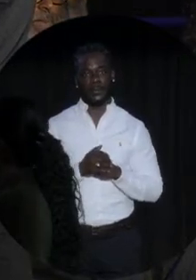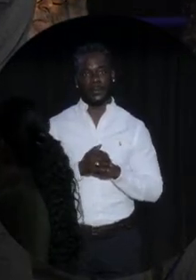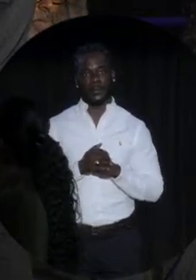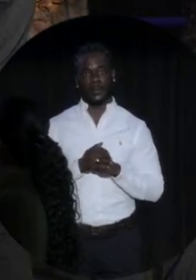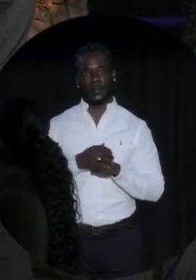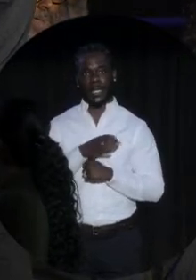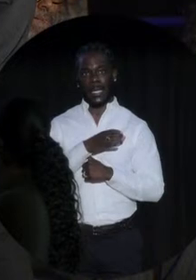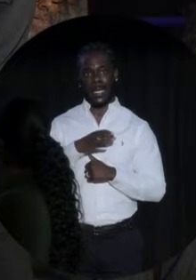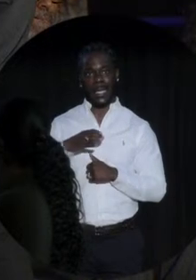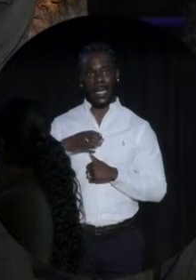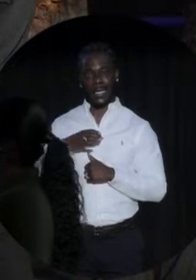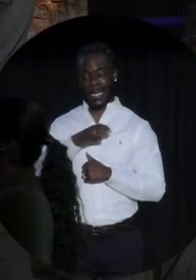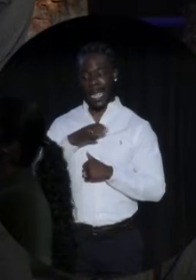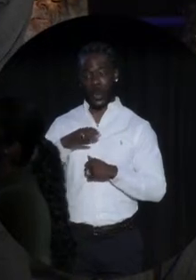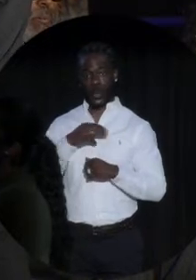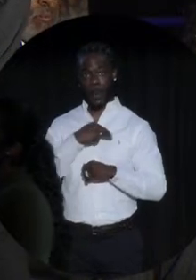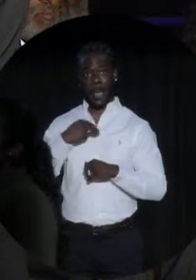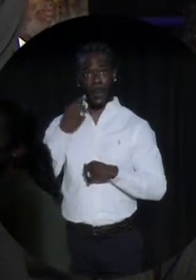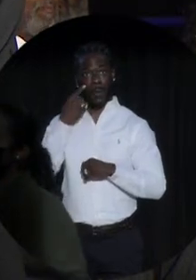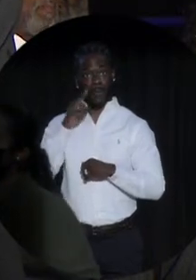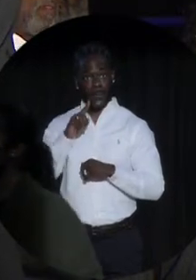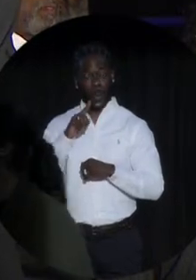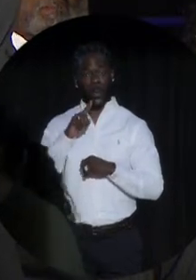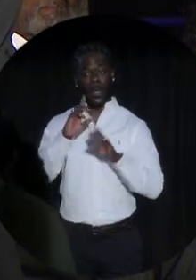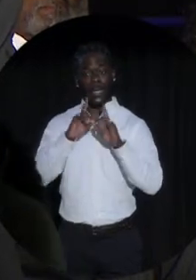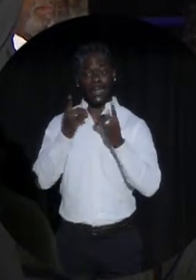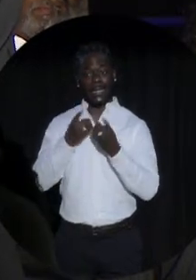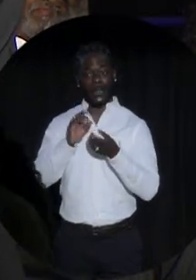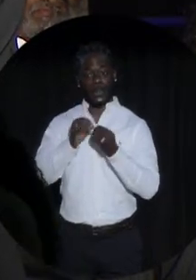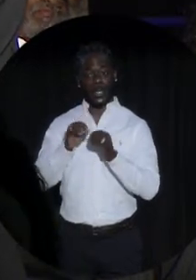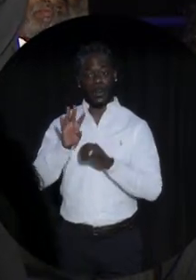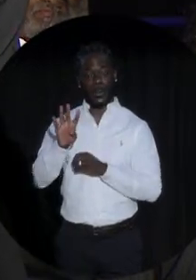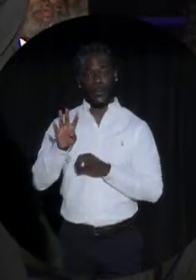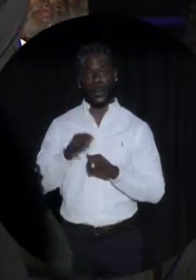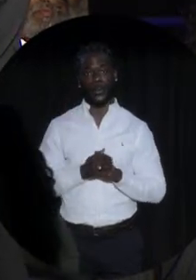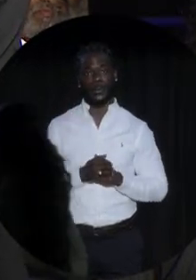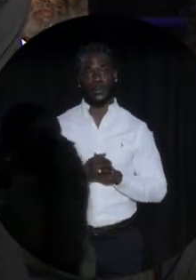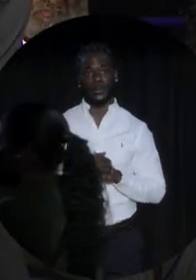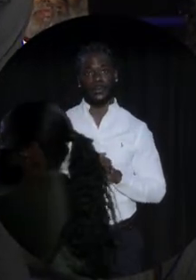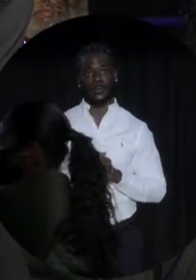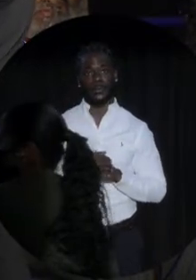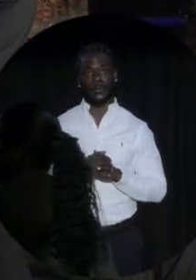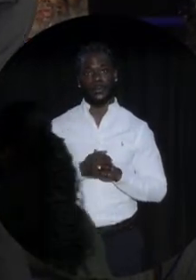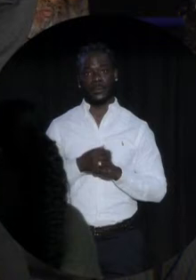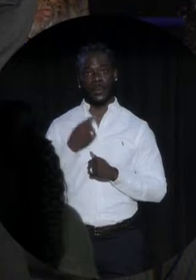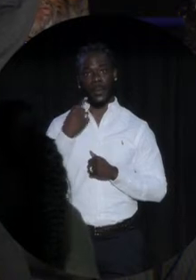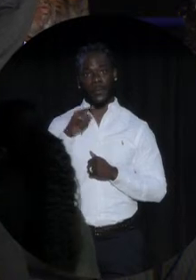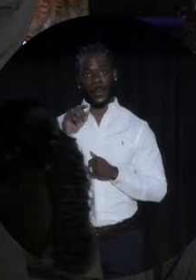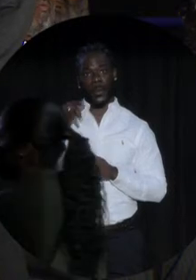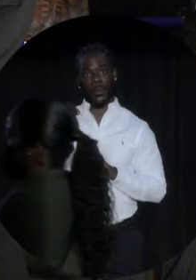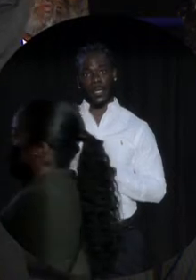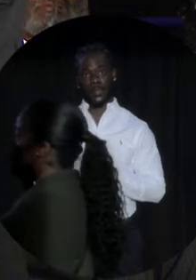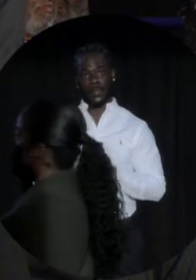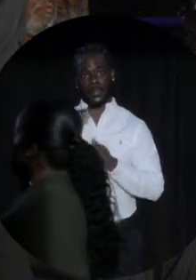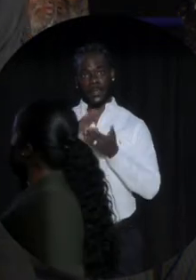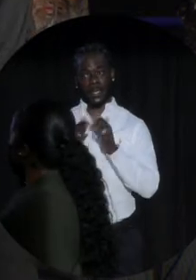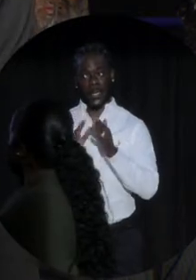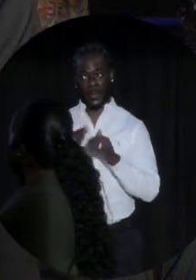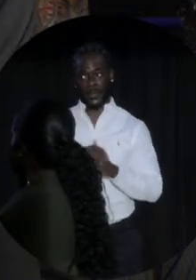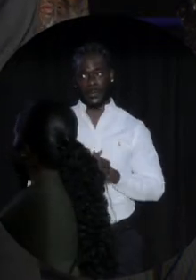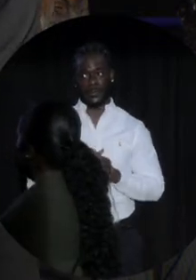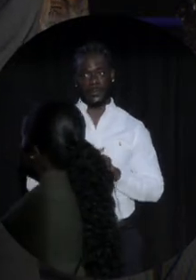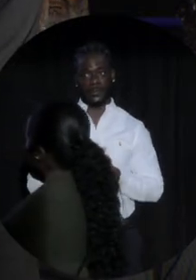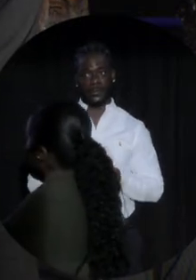County Council Member for District 4. County Council Member for District 4. For Prince George's County. For Prince George's County. According